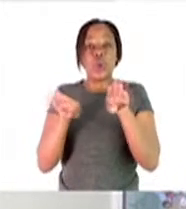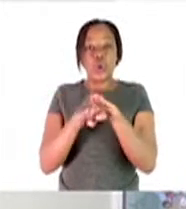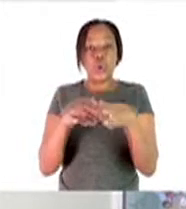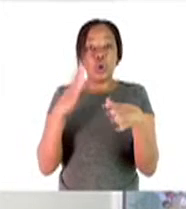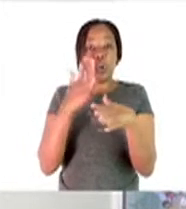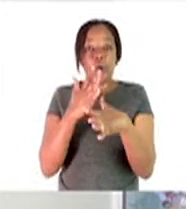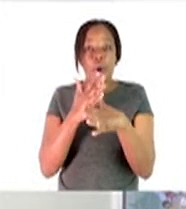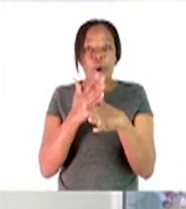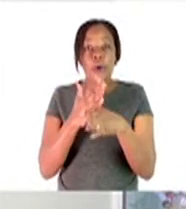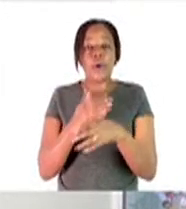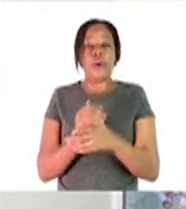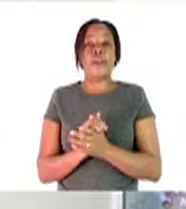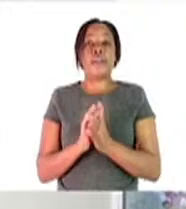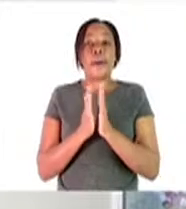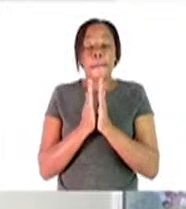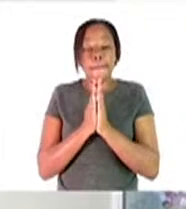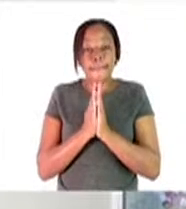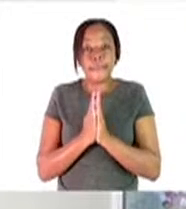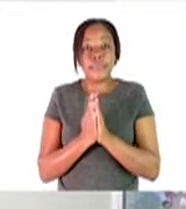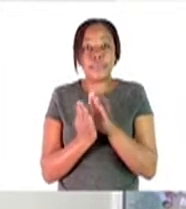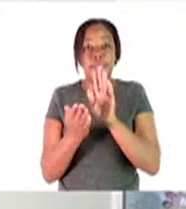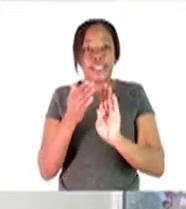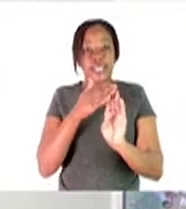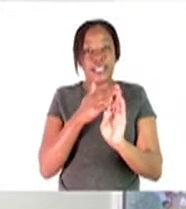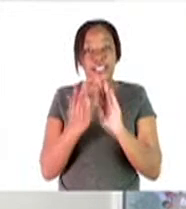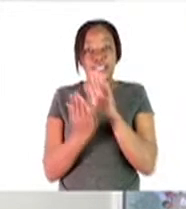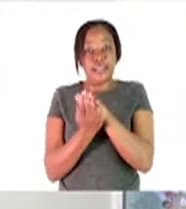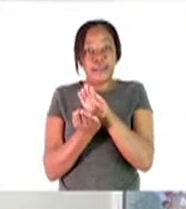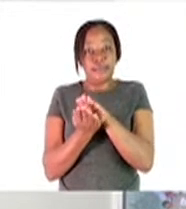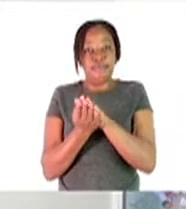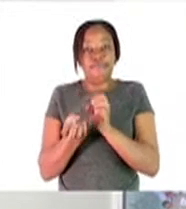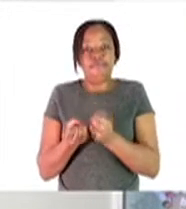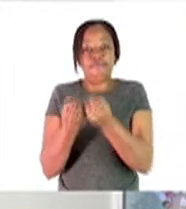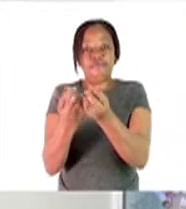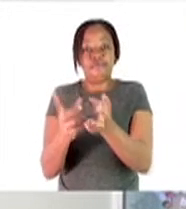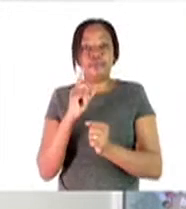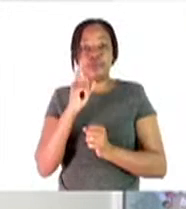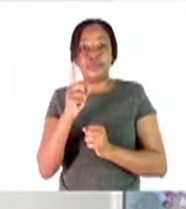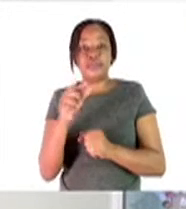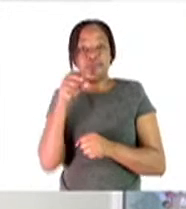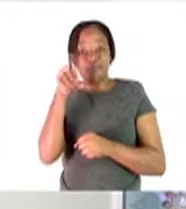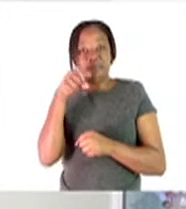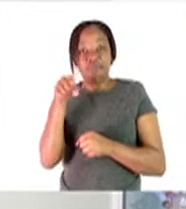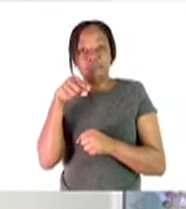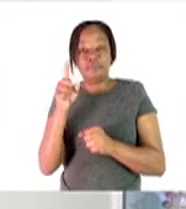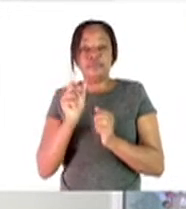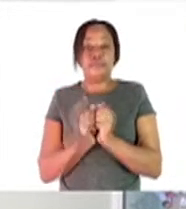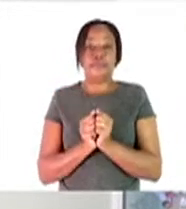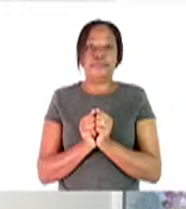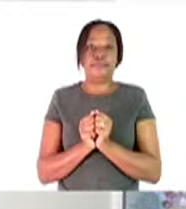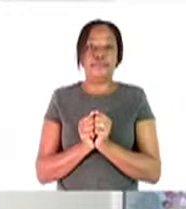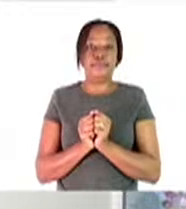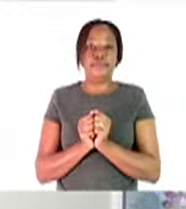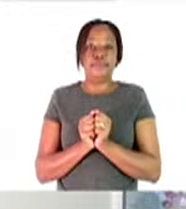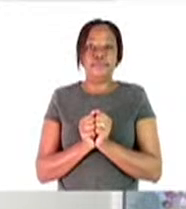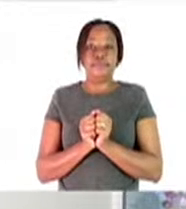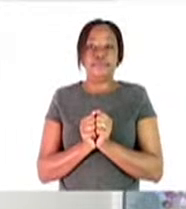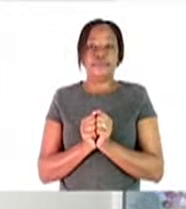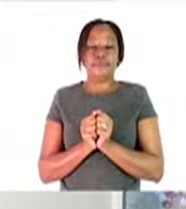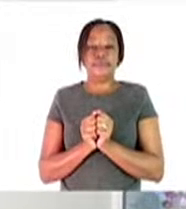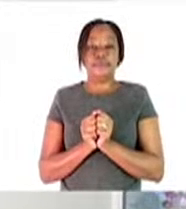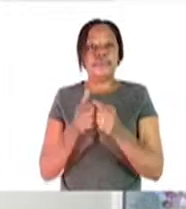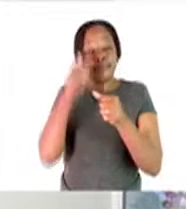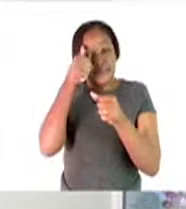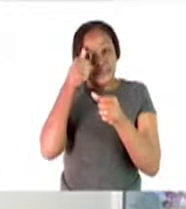After you have done your work, please hand in your booklets to your teachers for marking so that you can check your progress. Okay, let me remind